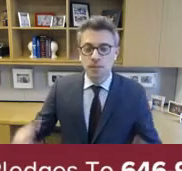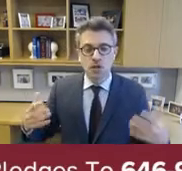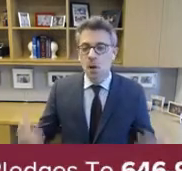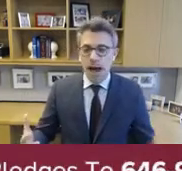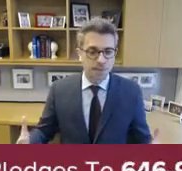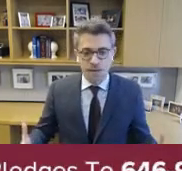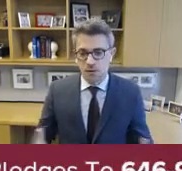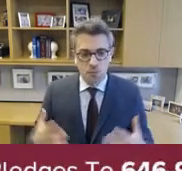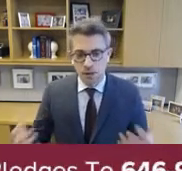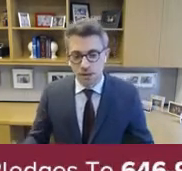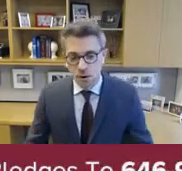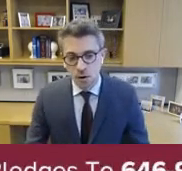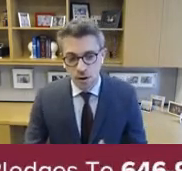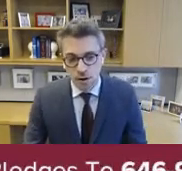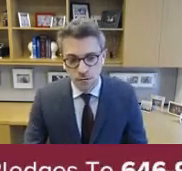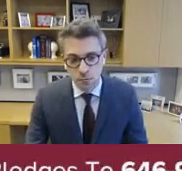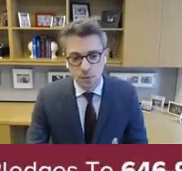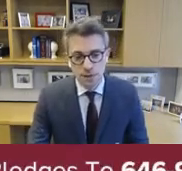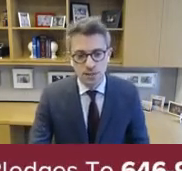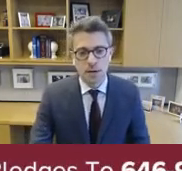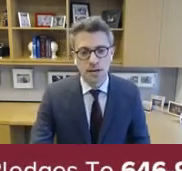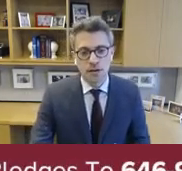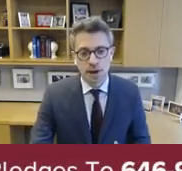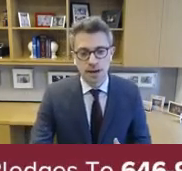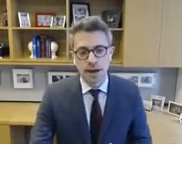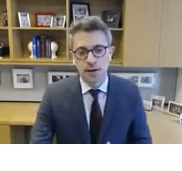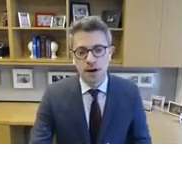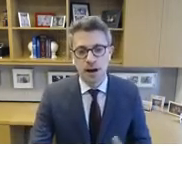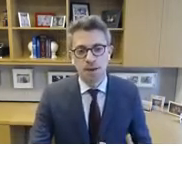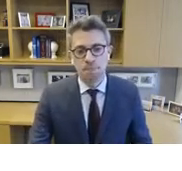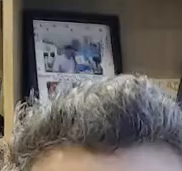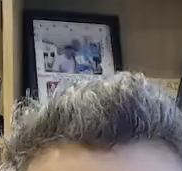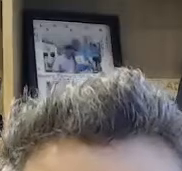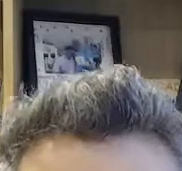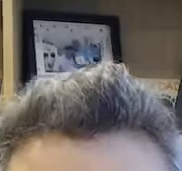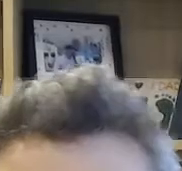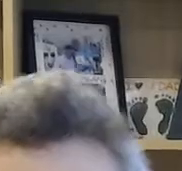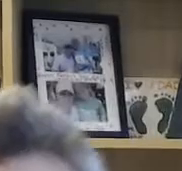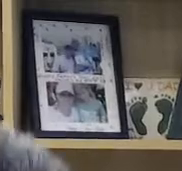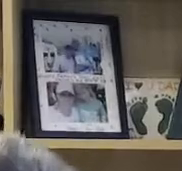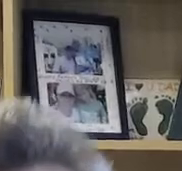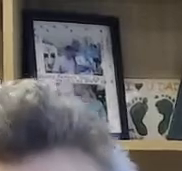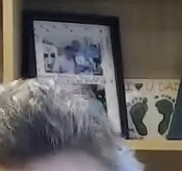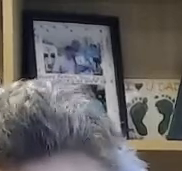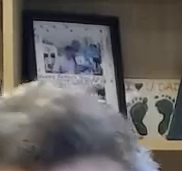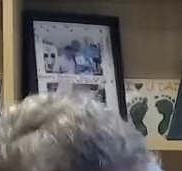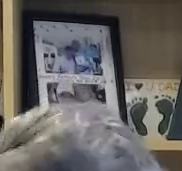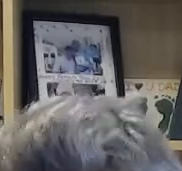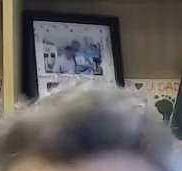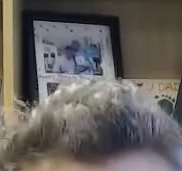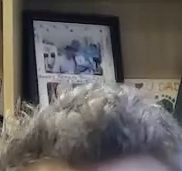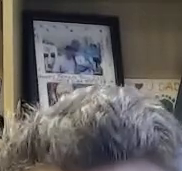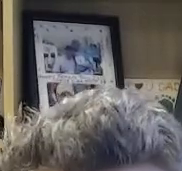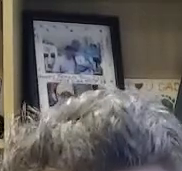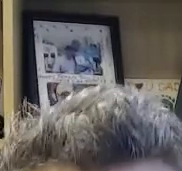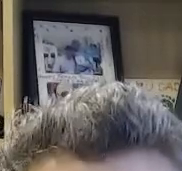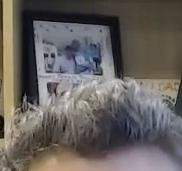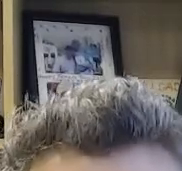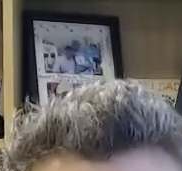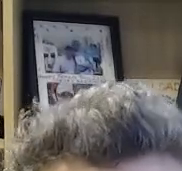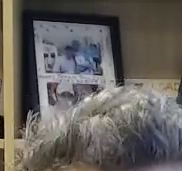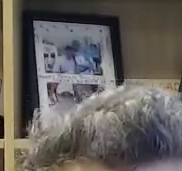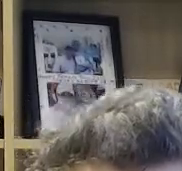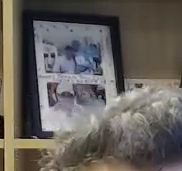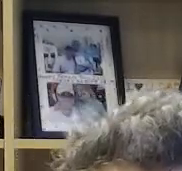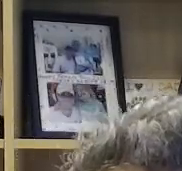I'm so happy with all of what is coming in right now. And keep it coming throughout the